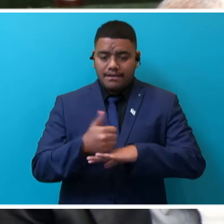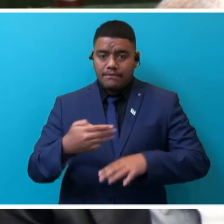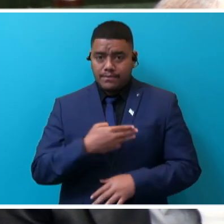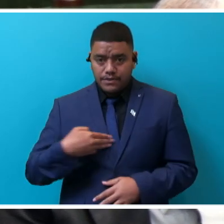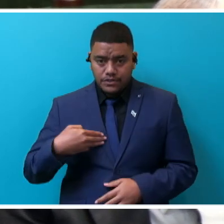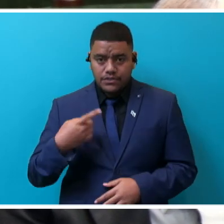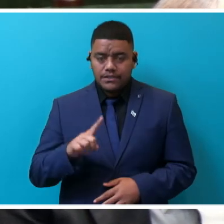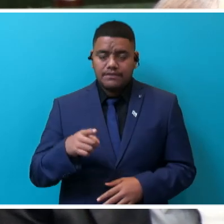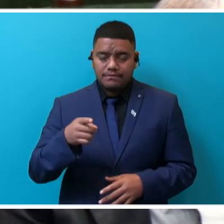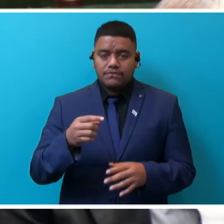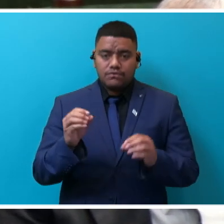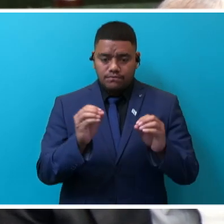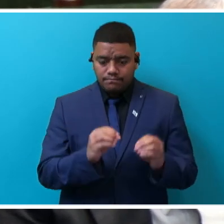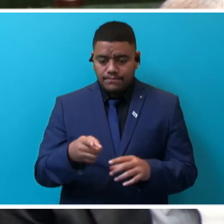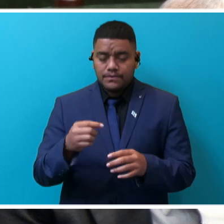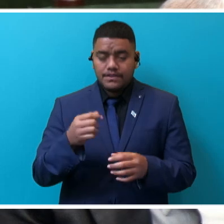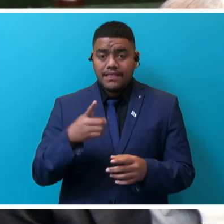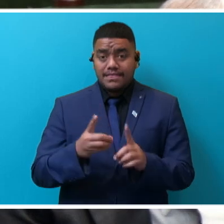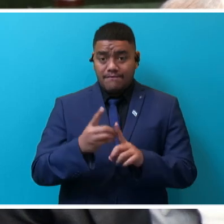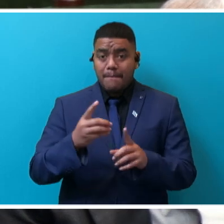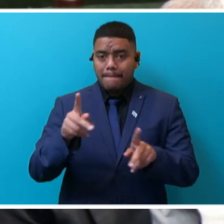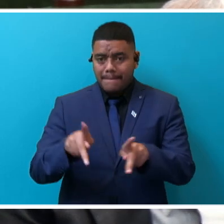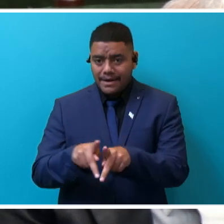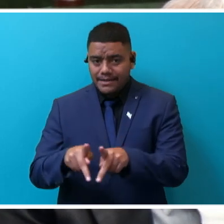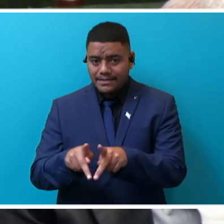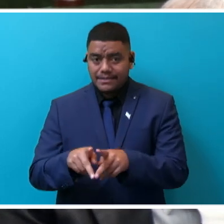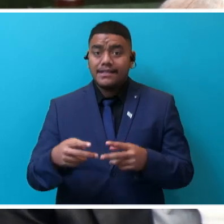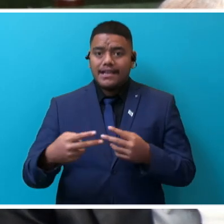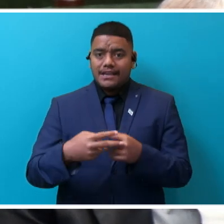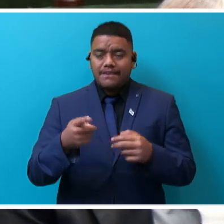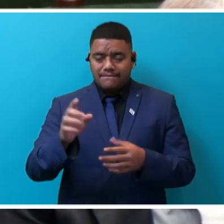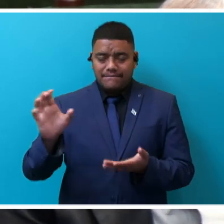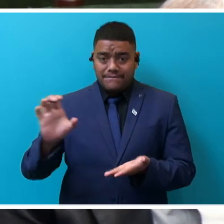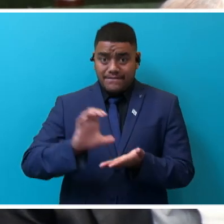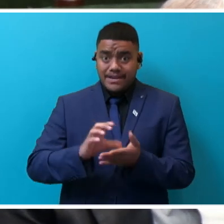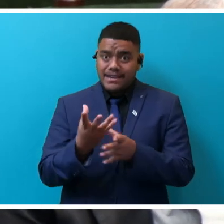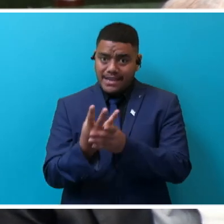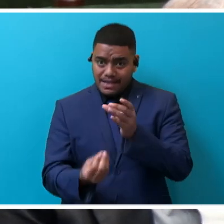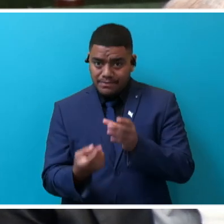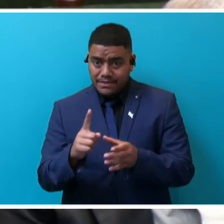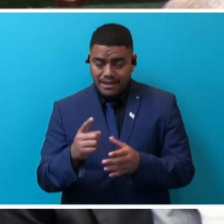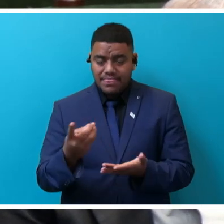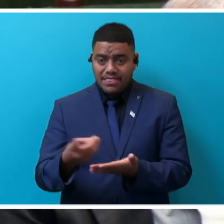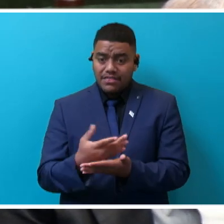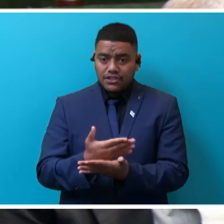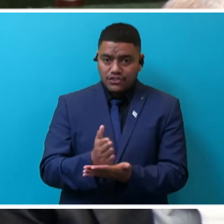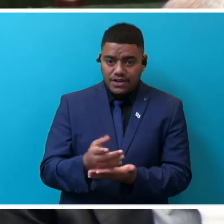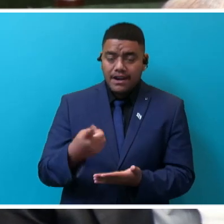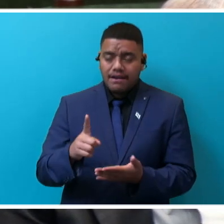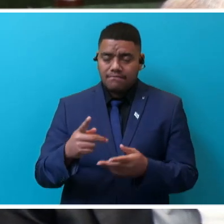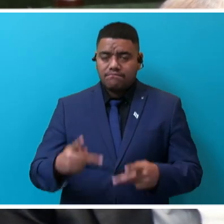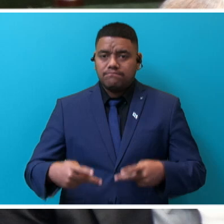civil society organizations, and development partners to address funding gaps, enhance data sharing, and promote